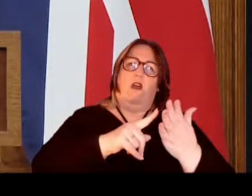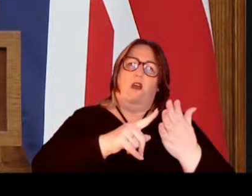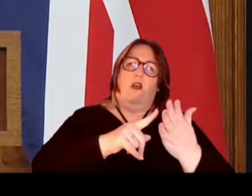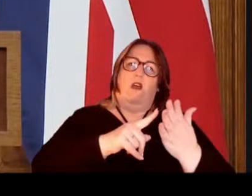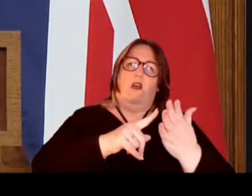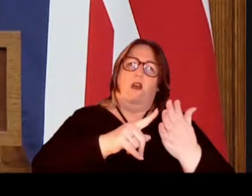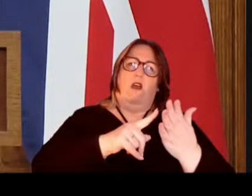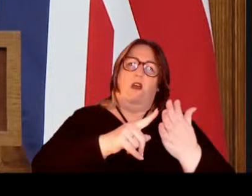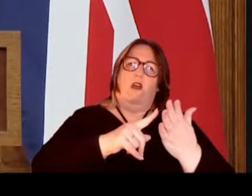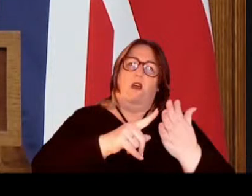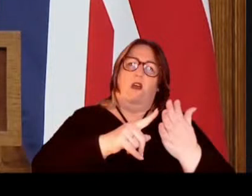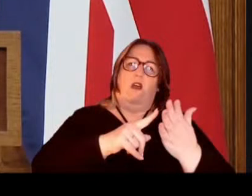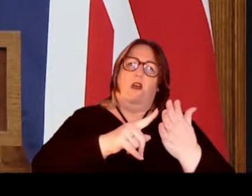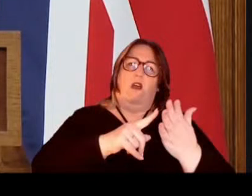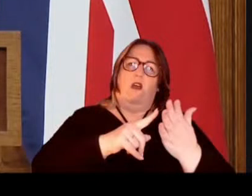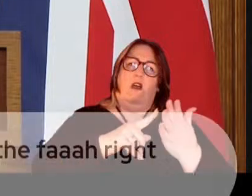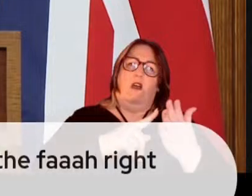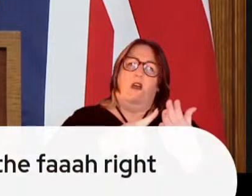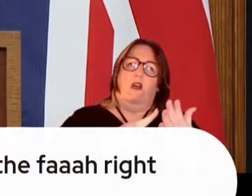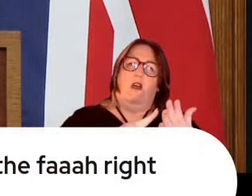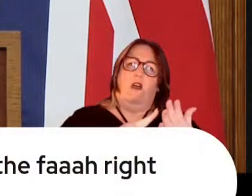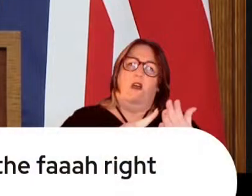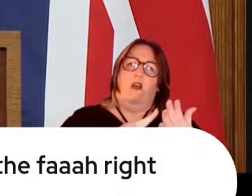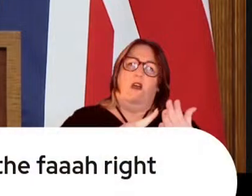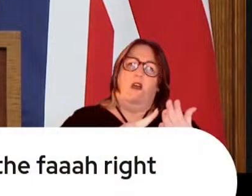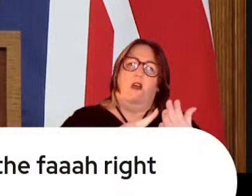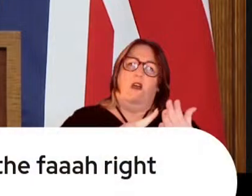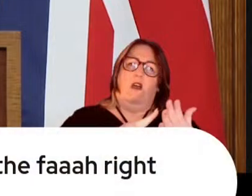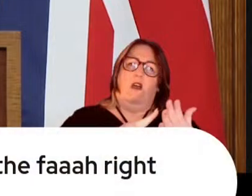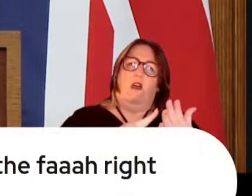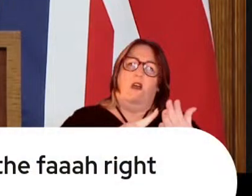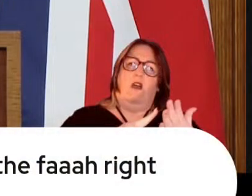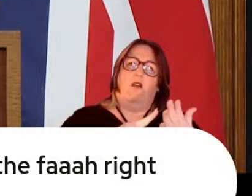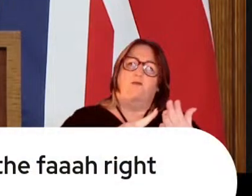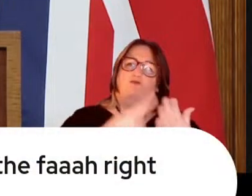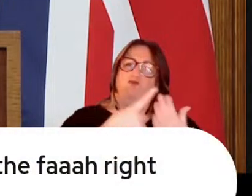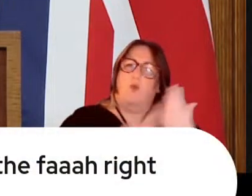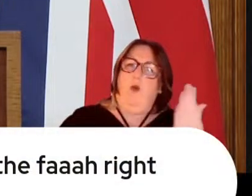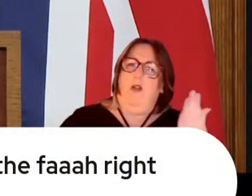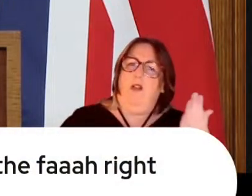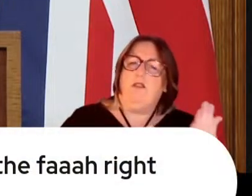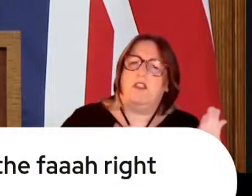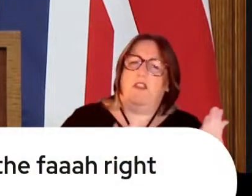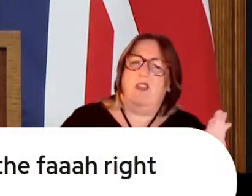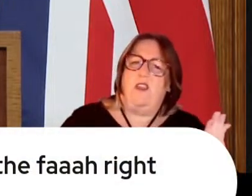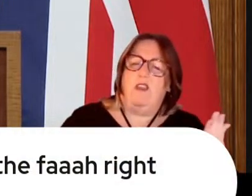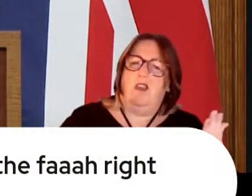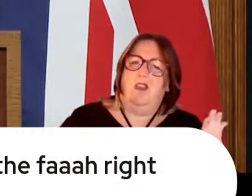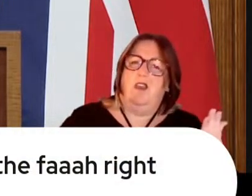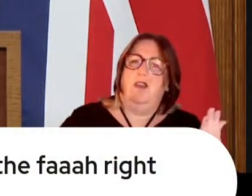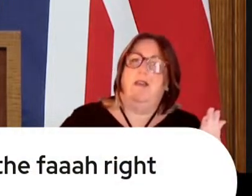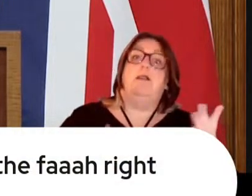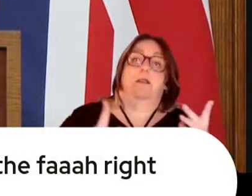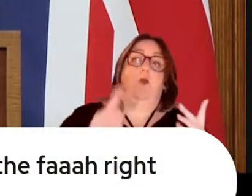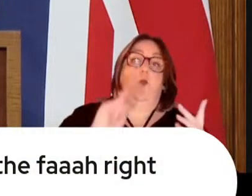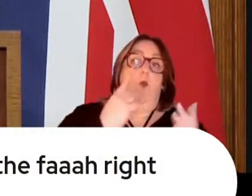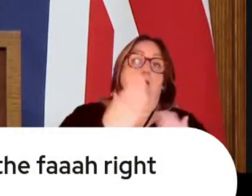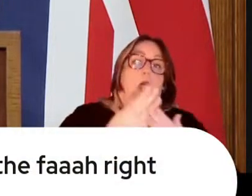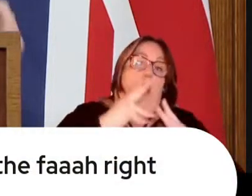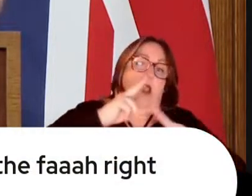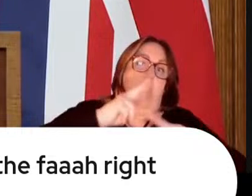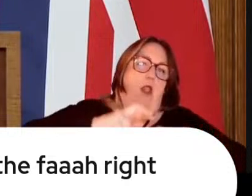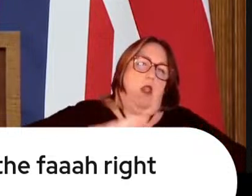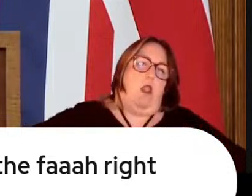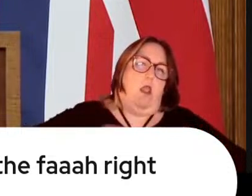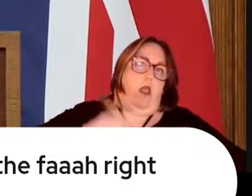Yeah, something like that. Yes. Anyway, let's get on with... be looking at, because that can't be right.